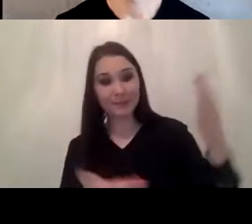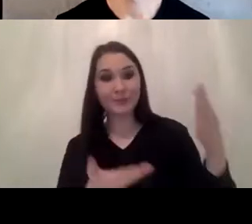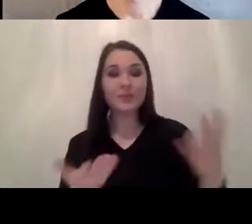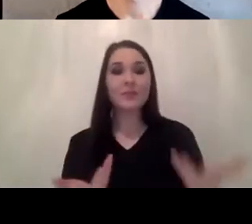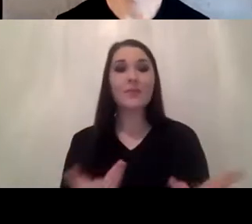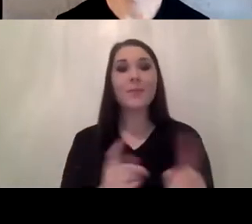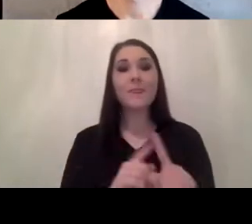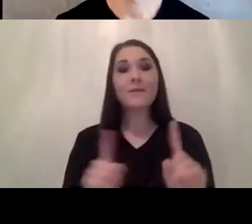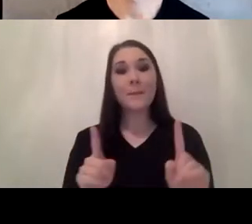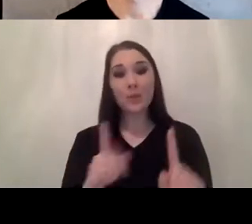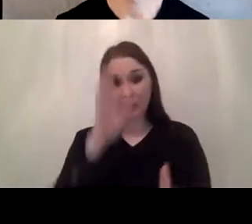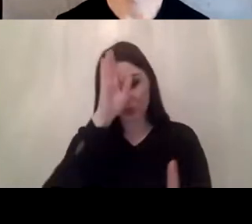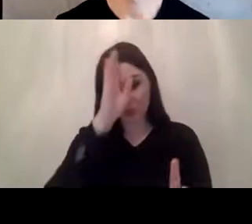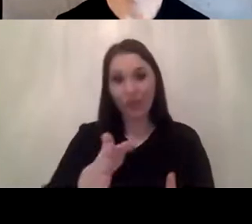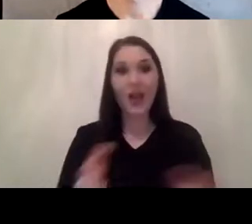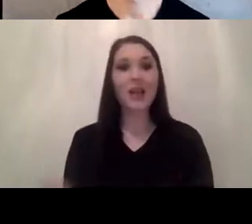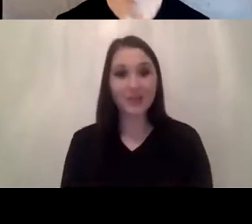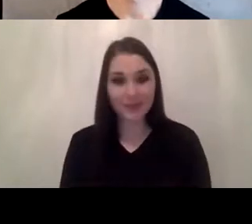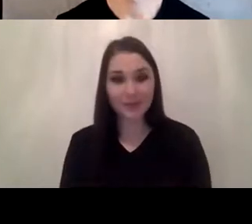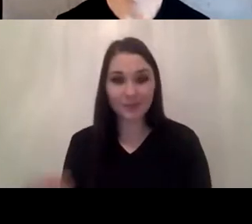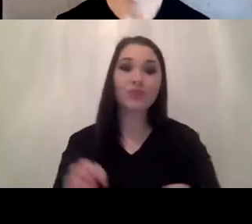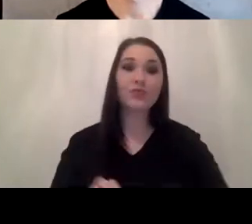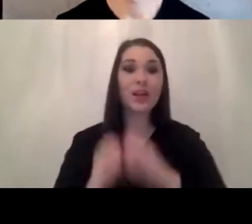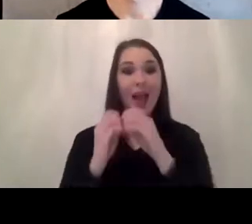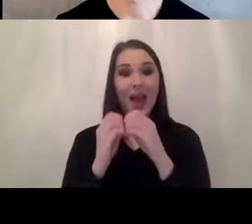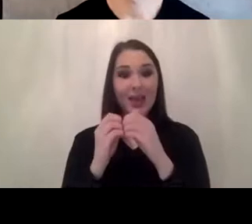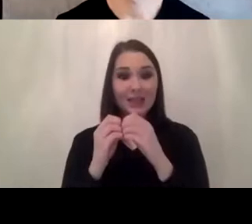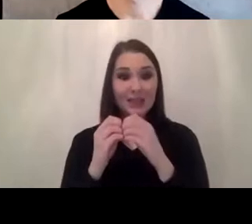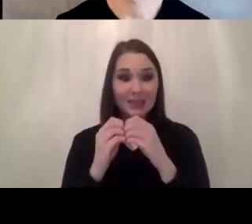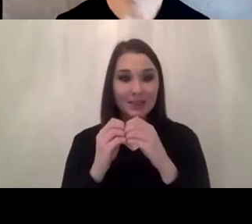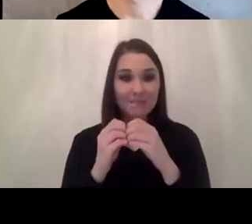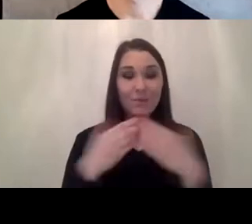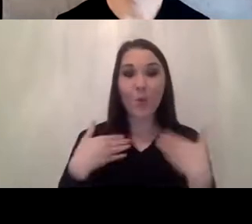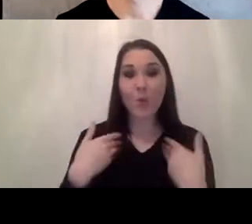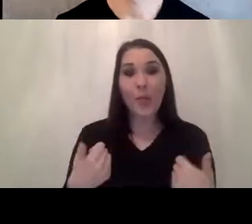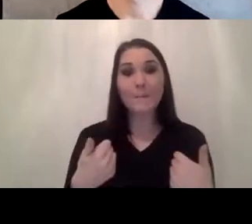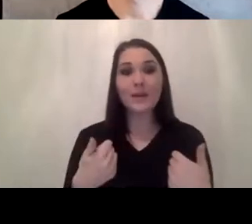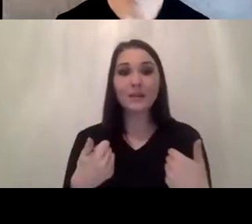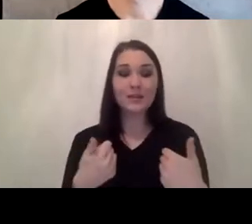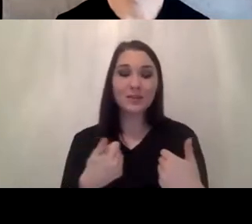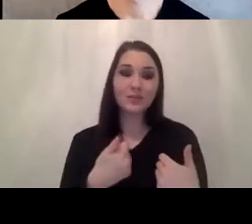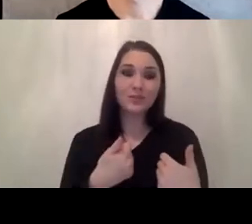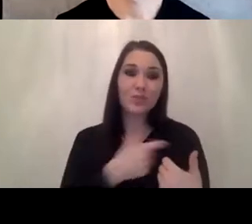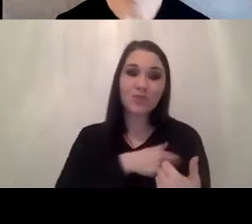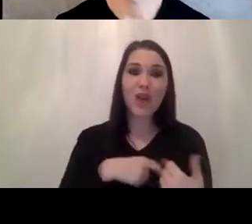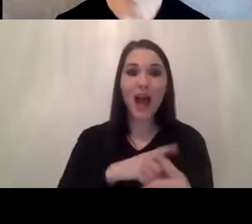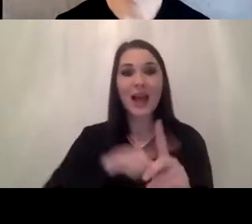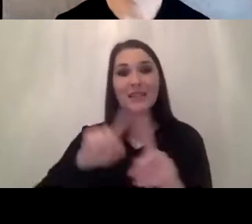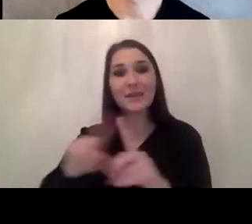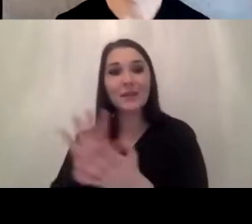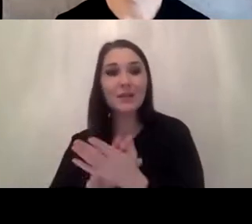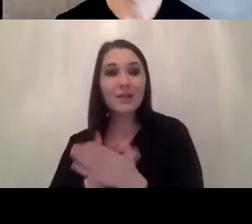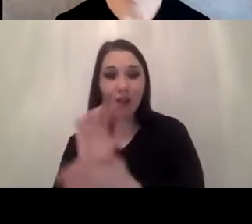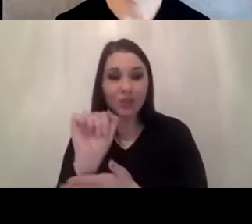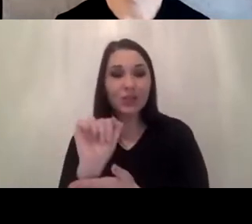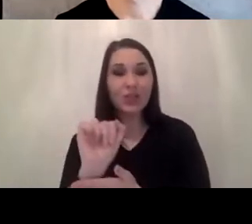brand when it comes to well-being. They want to create a kind of a bespoke well-being brand with a different kind of culture